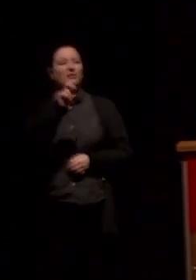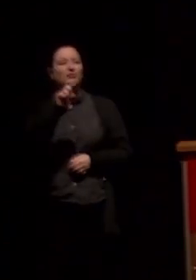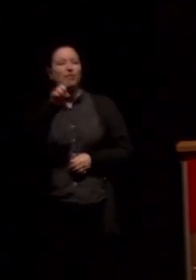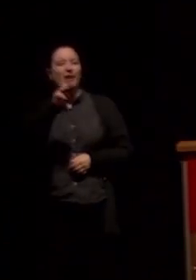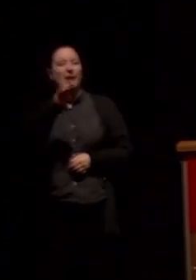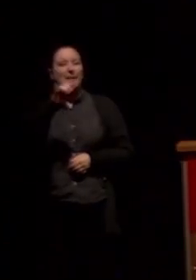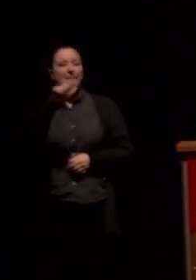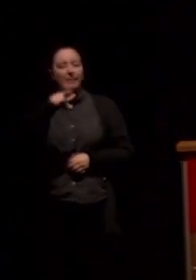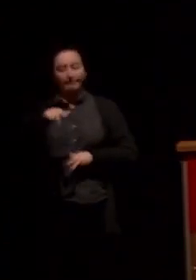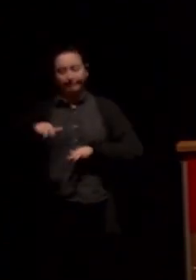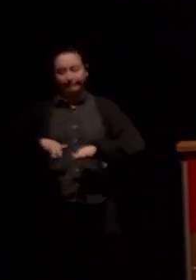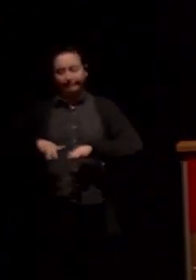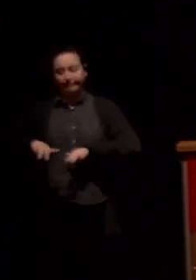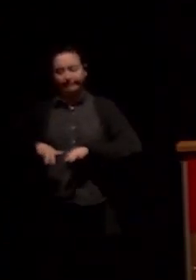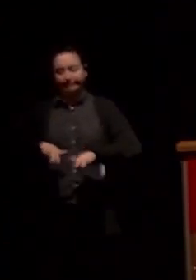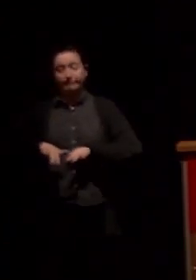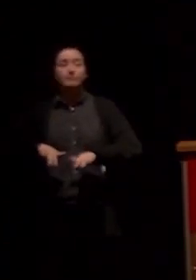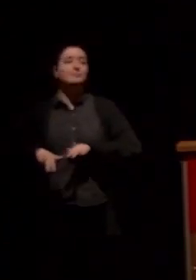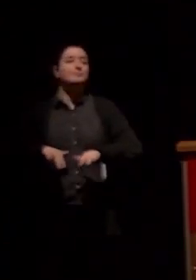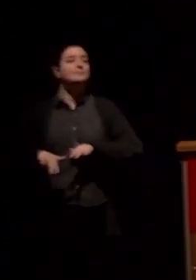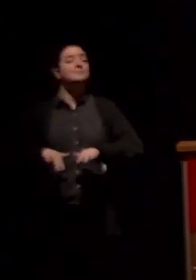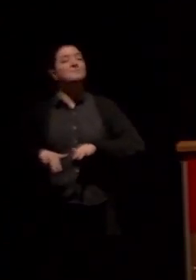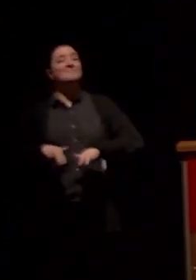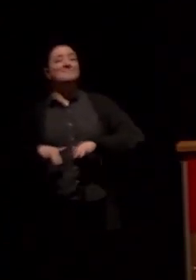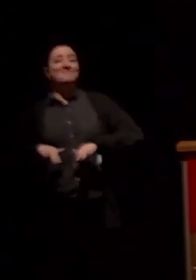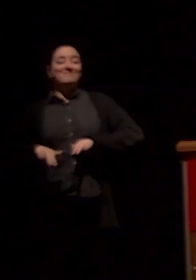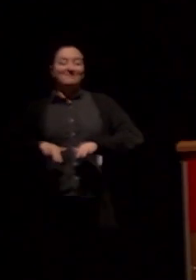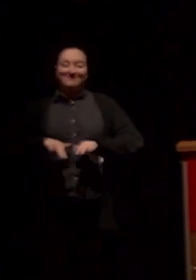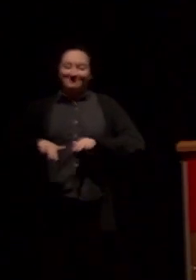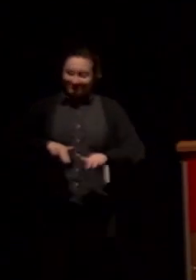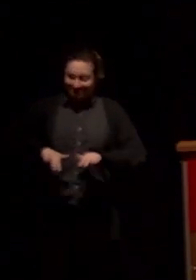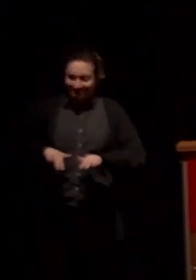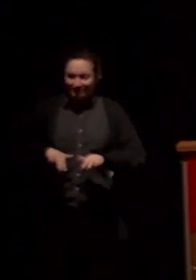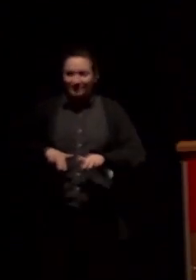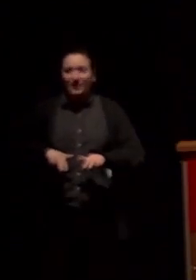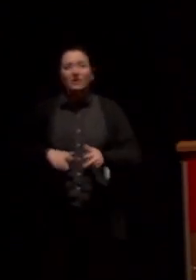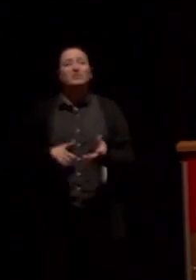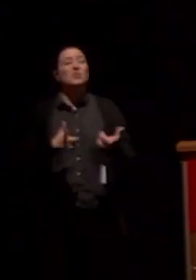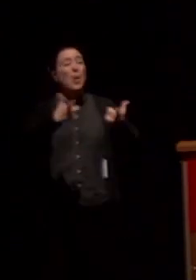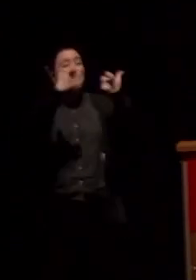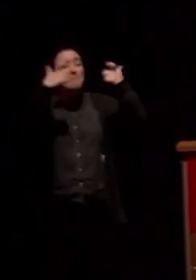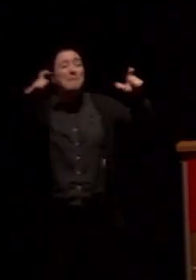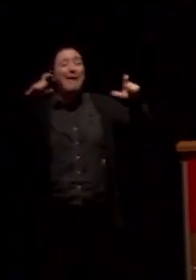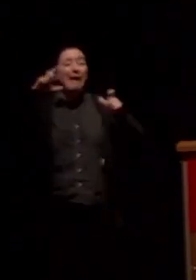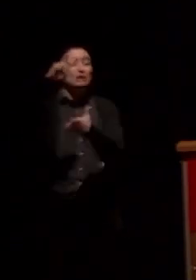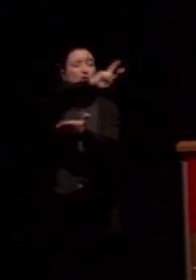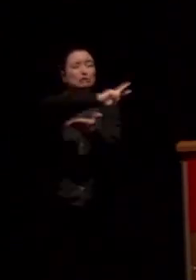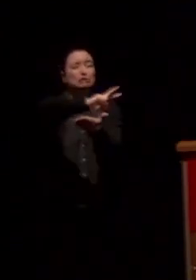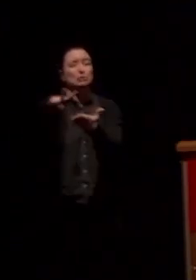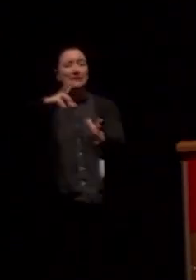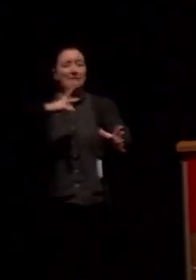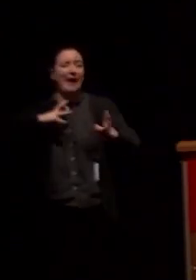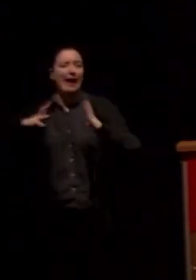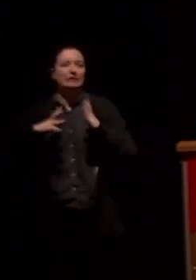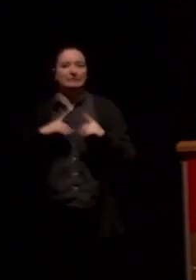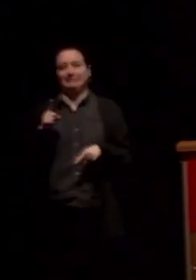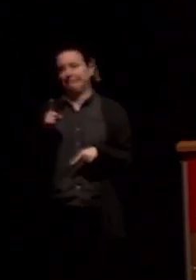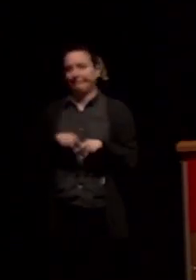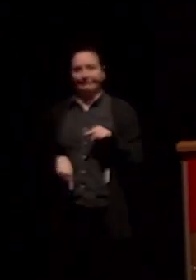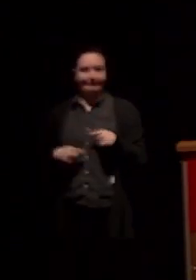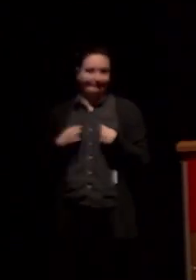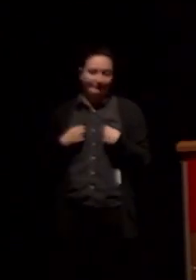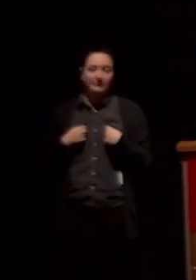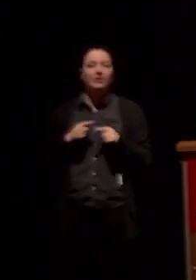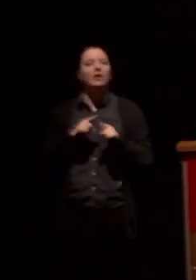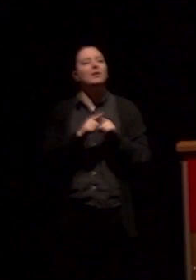relief. So I can't do big things, but I look for those little things that can really help de-stress me and